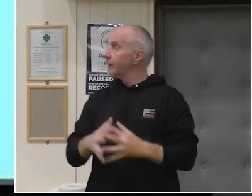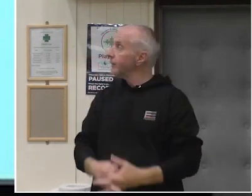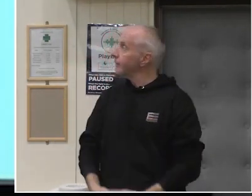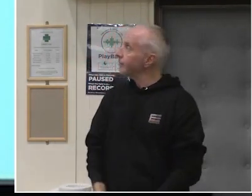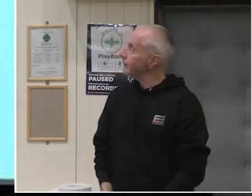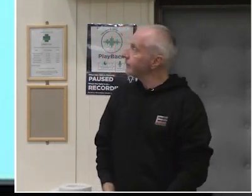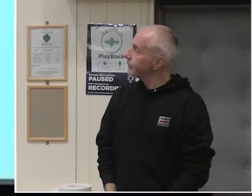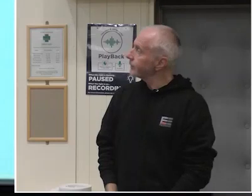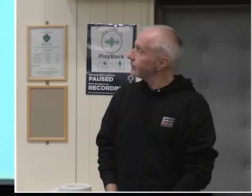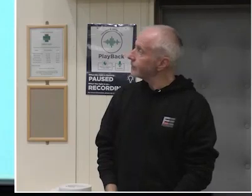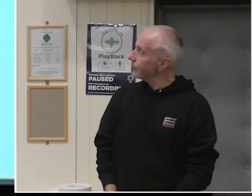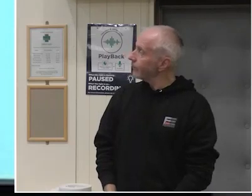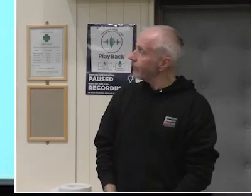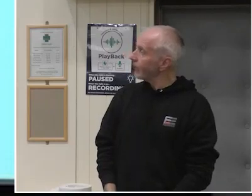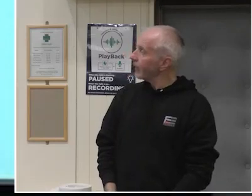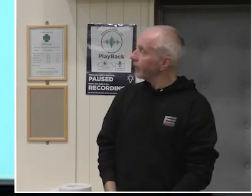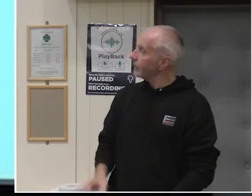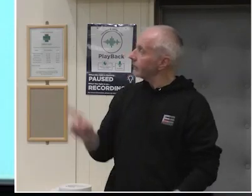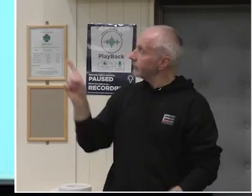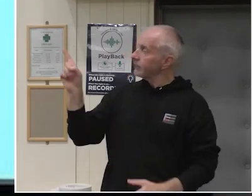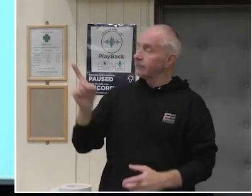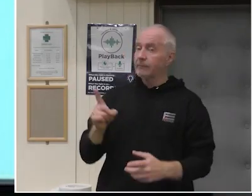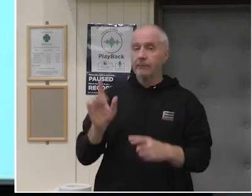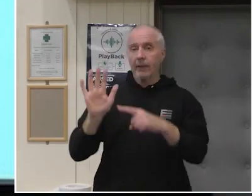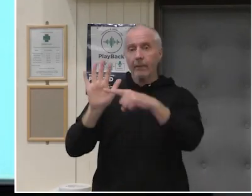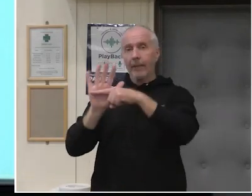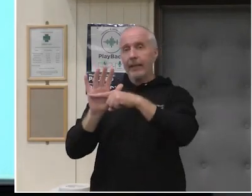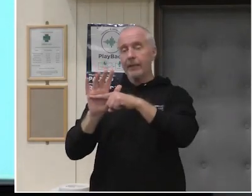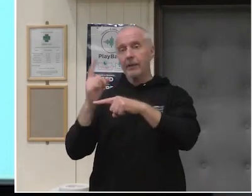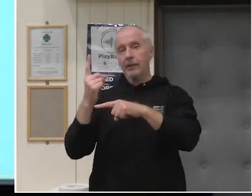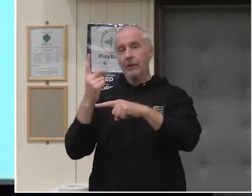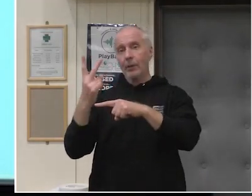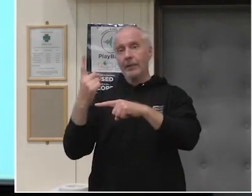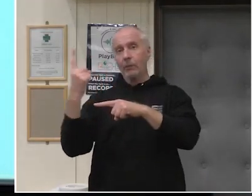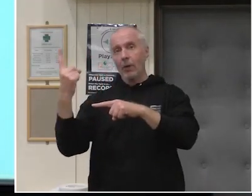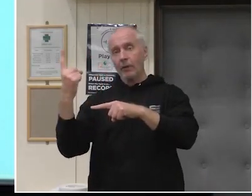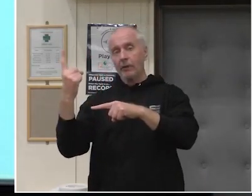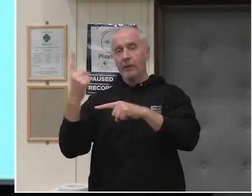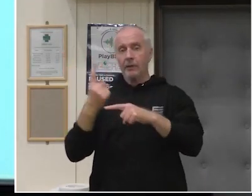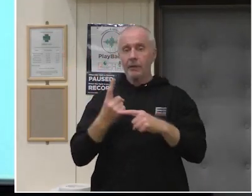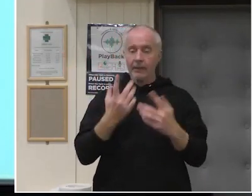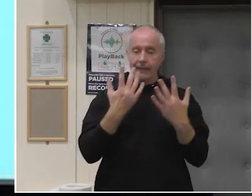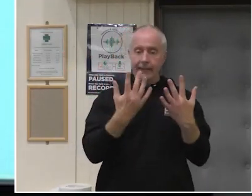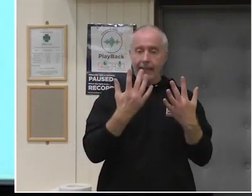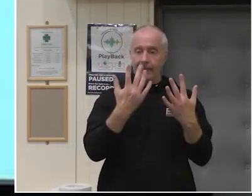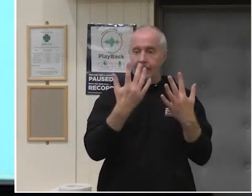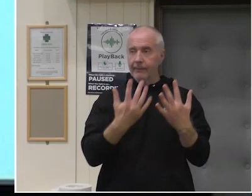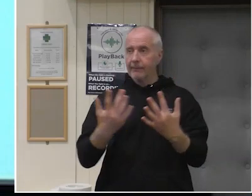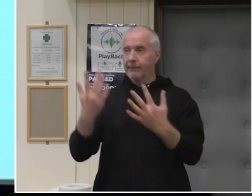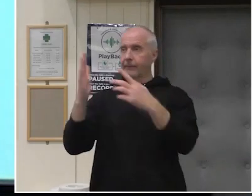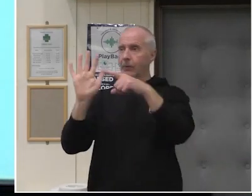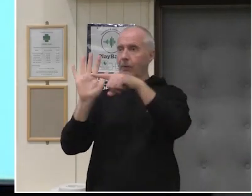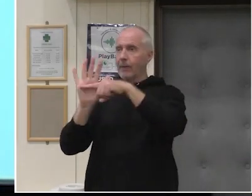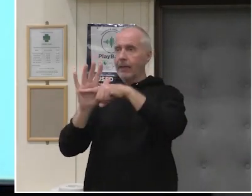there. Minus 21. 10 to the minus 21 there, 10 to the minus 20 there.